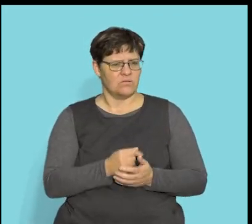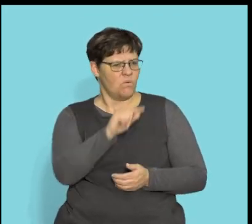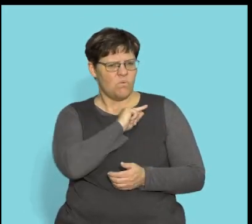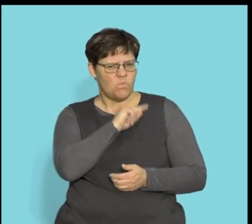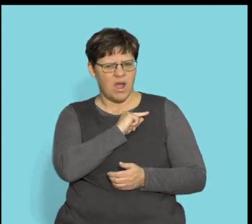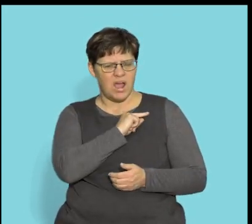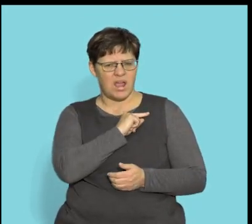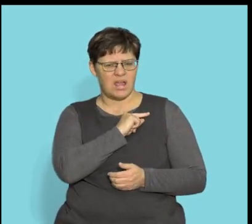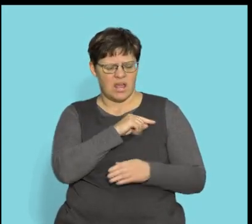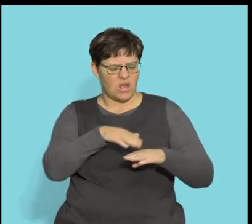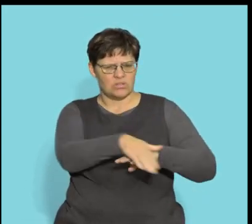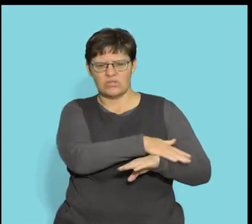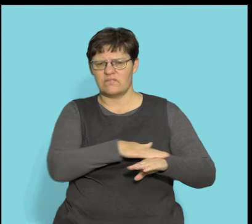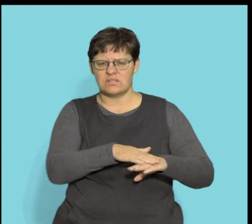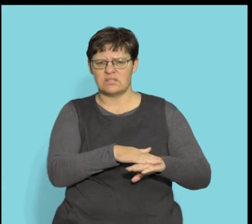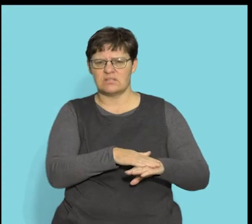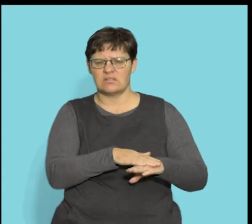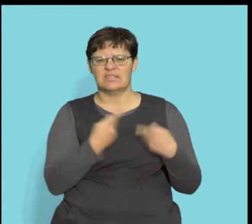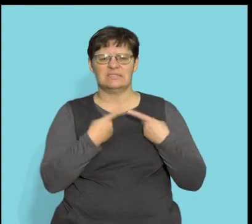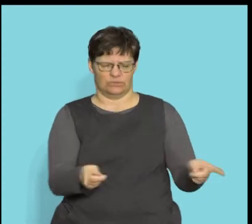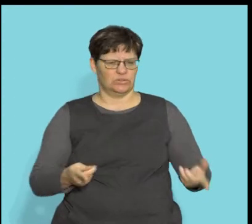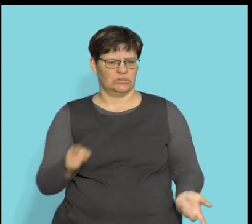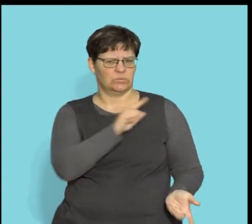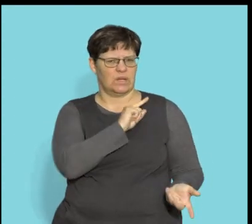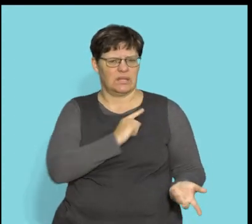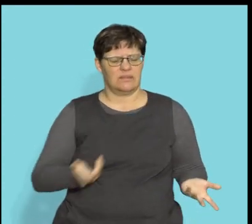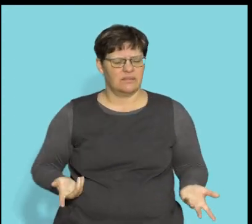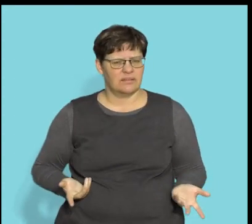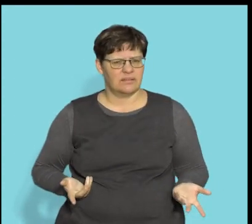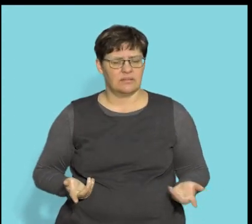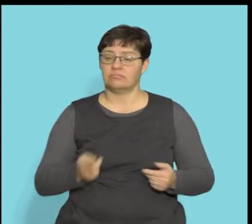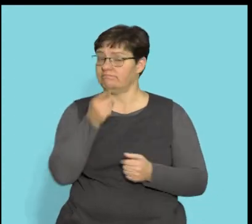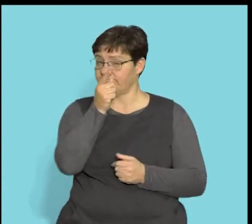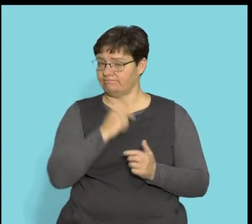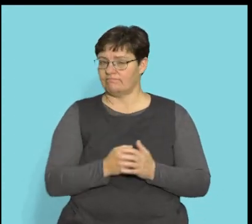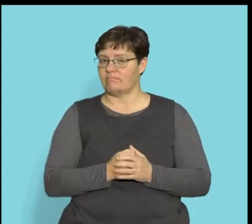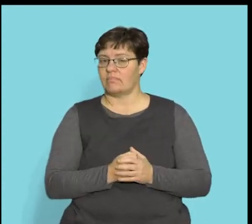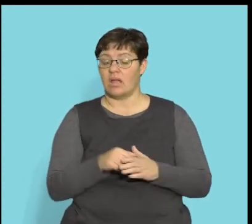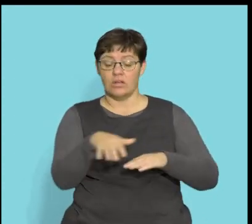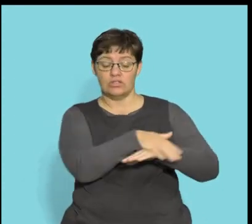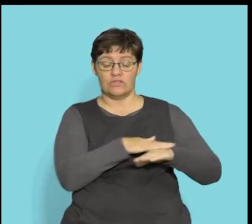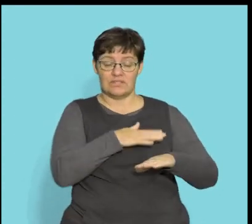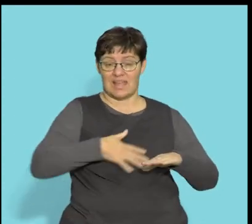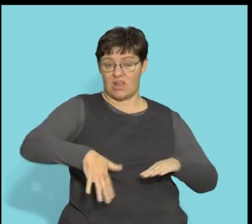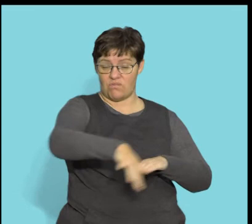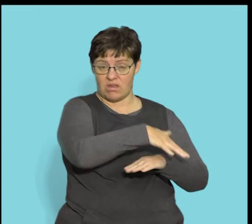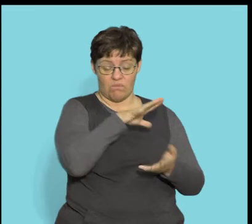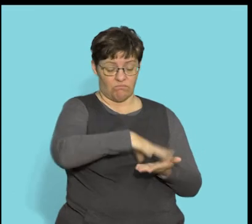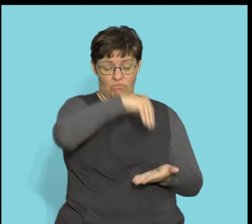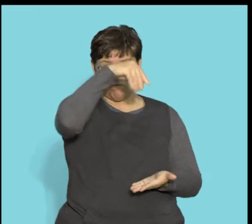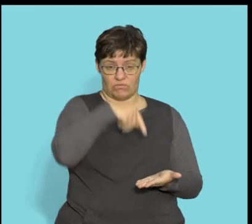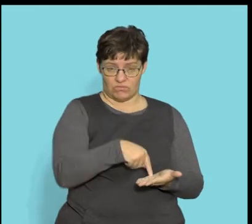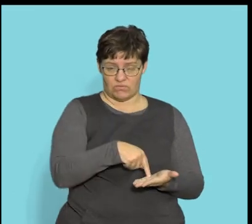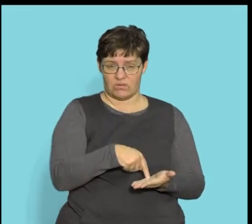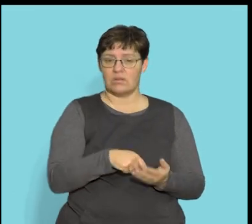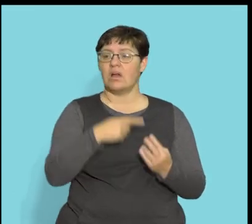want to know, why is the surface area of a cone the exception to this rule? So the surface area of